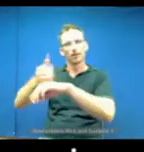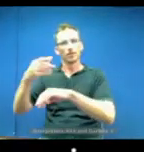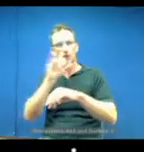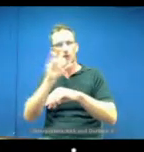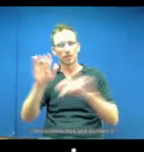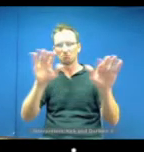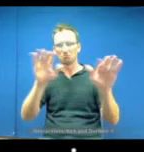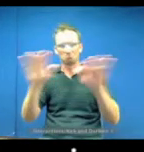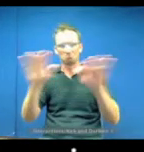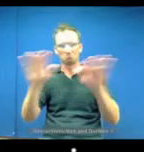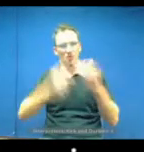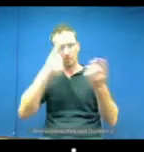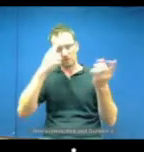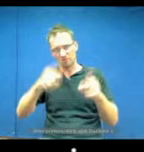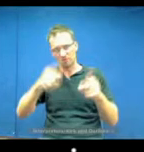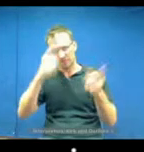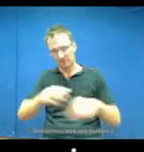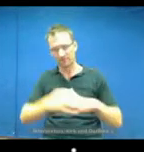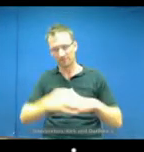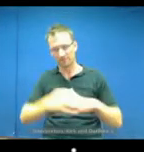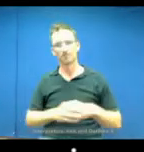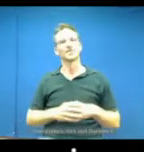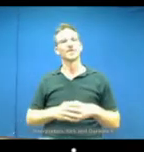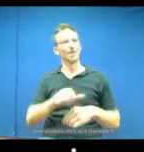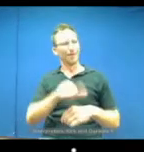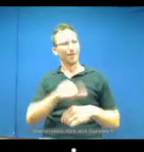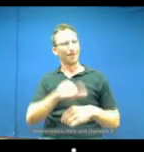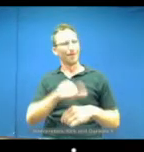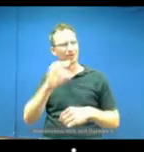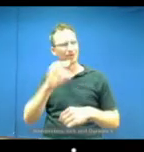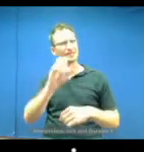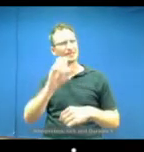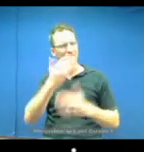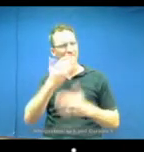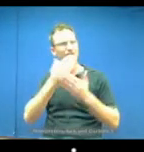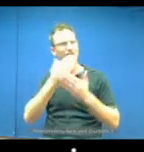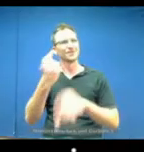And Kirsty continues with really good questions.